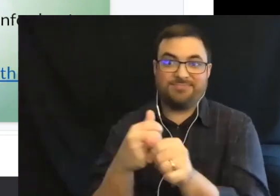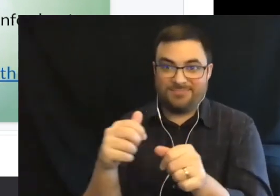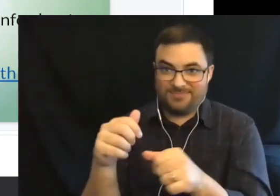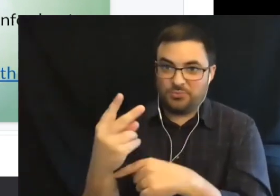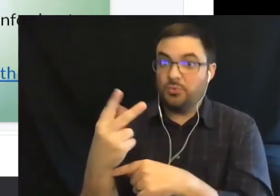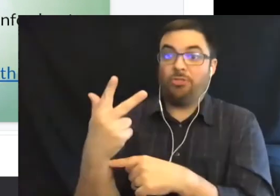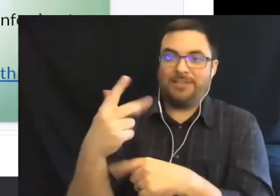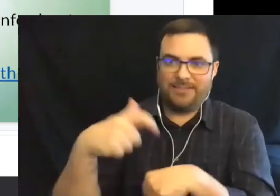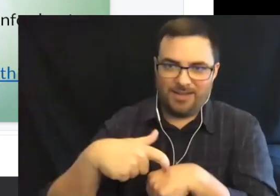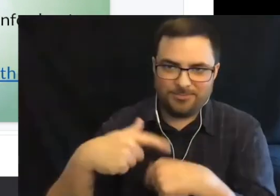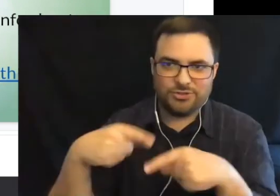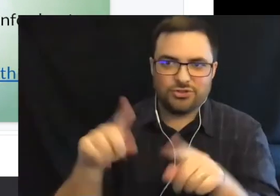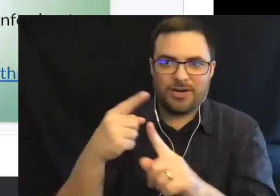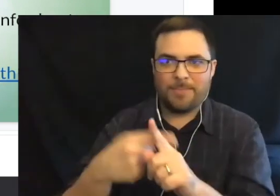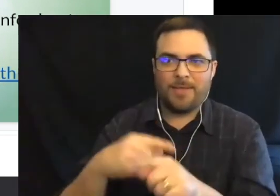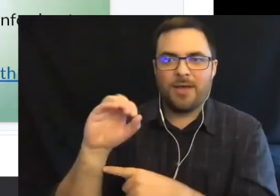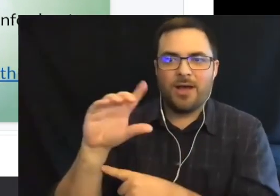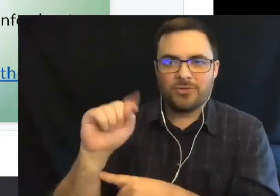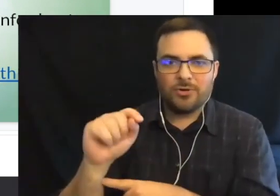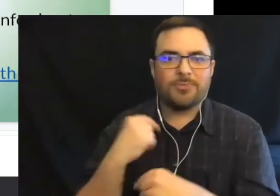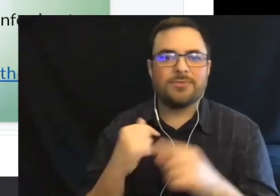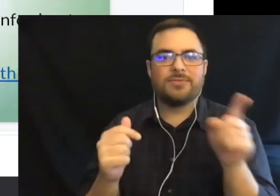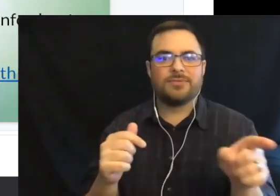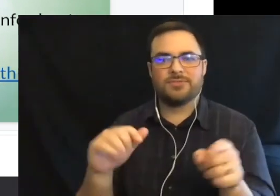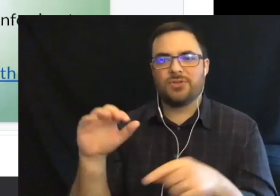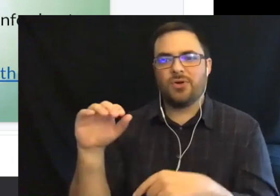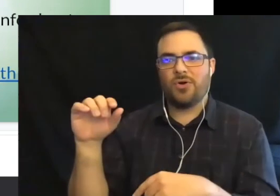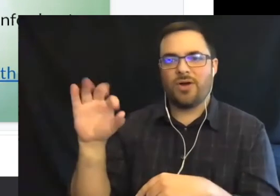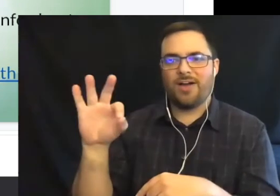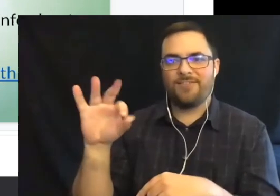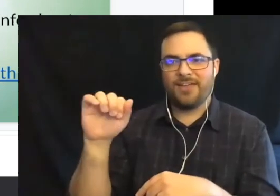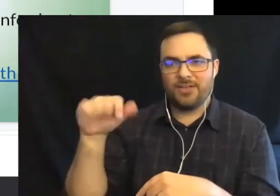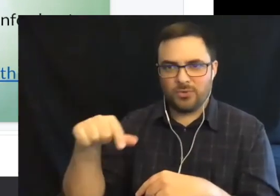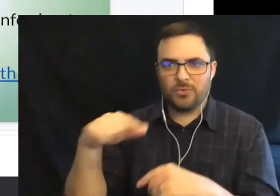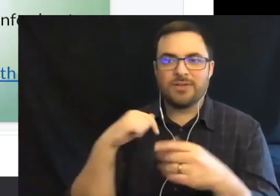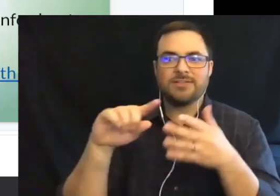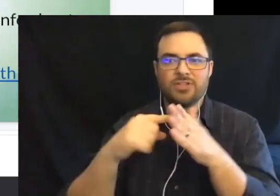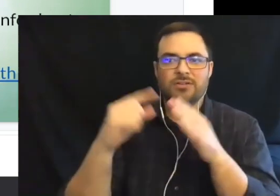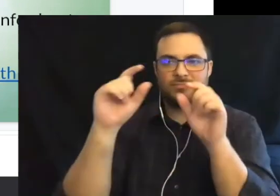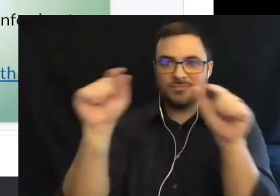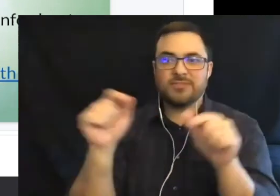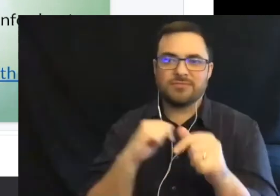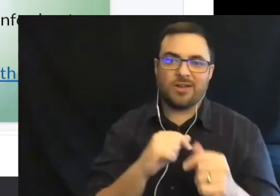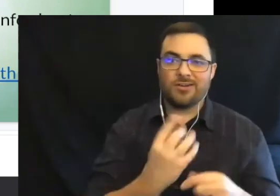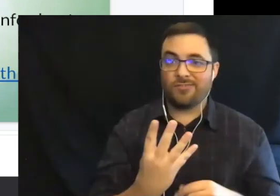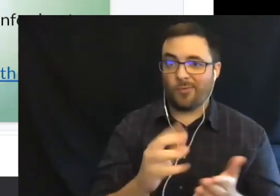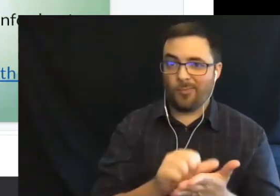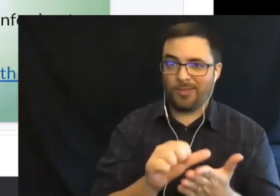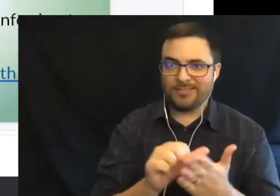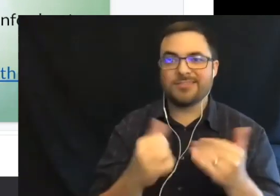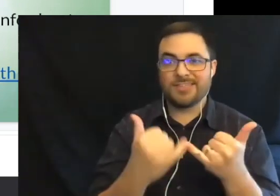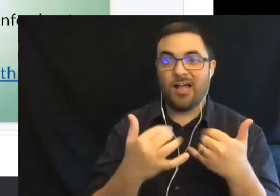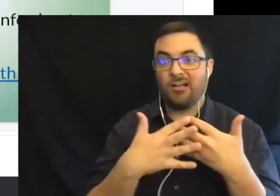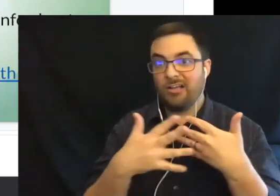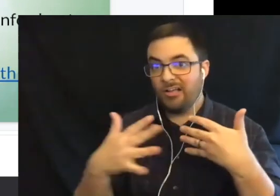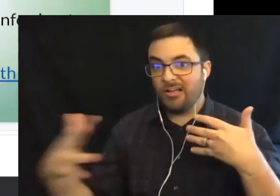October. But if you go to this document, every question is dated, because it started out as like a 4-page document, and I think it's now